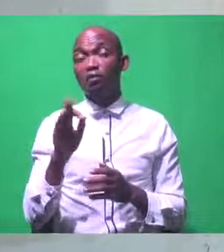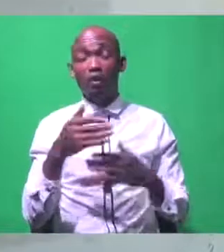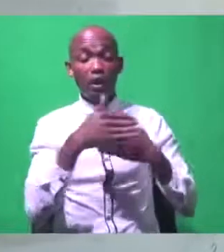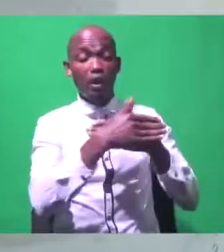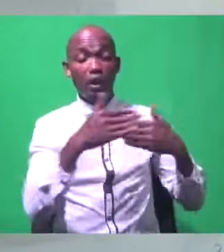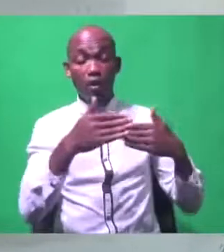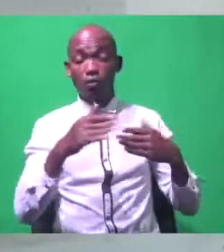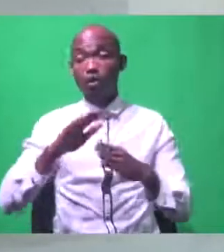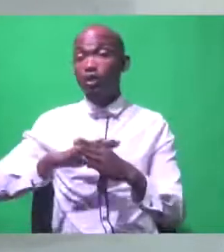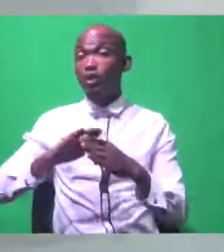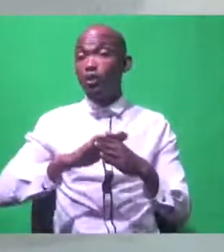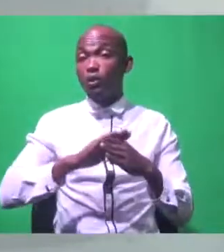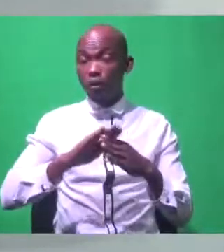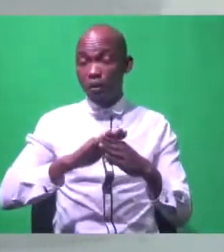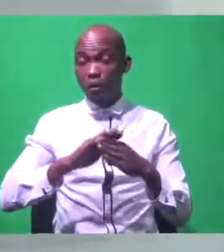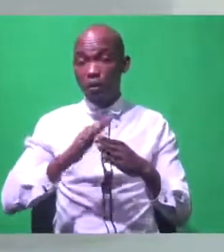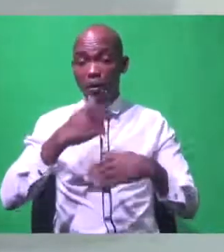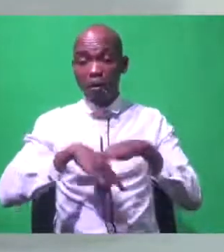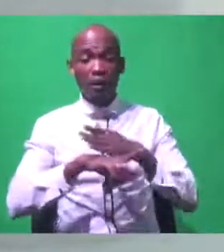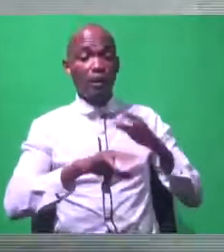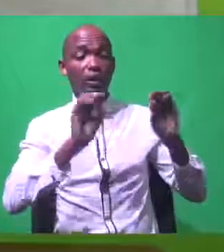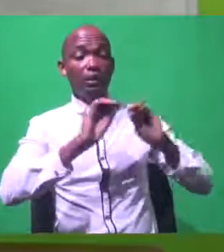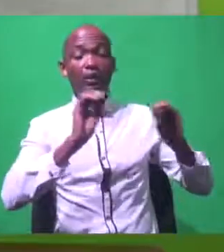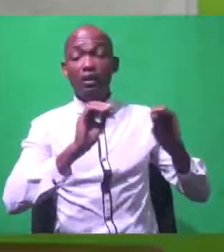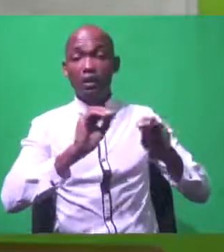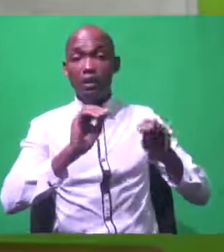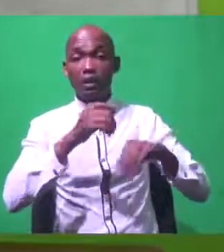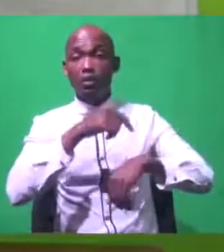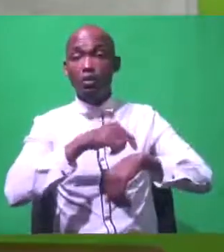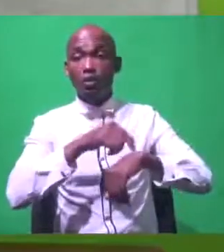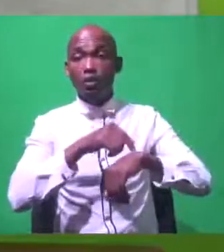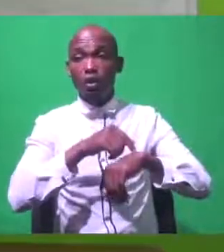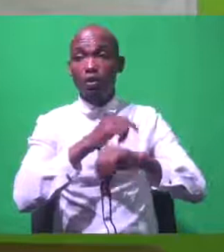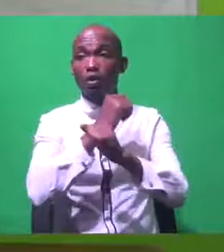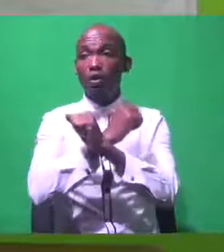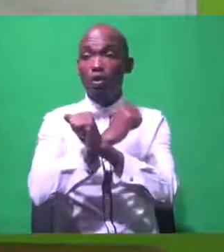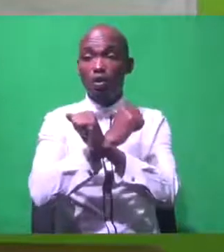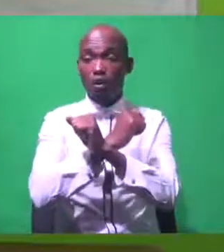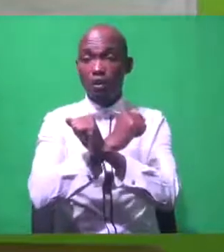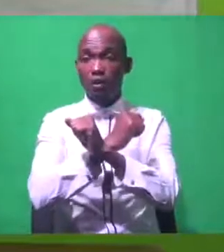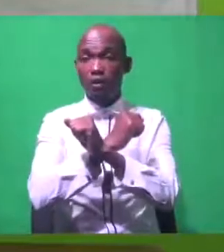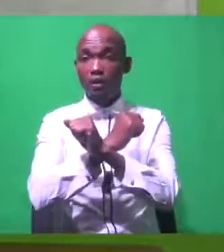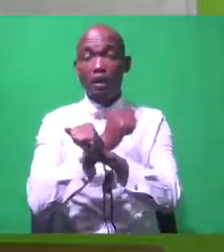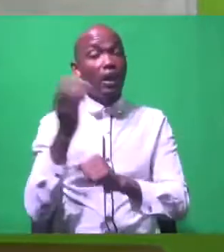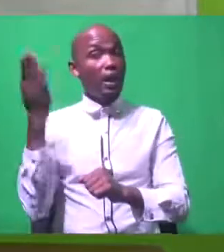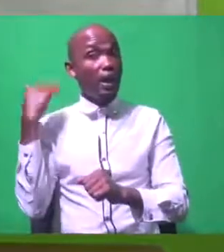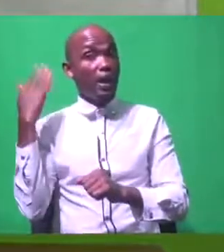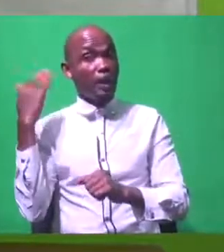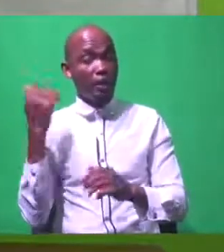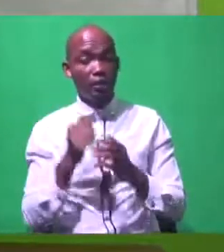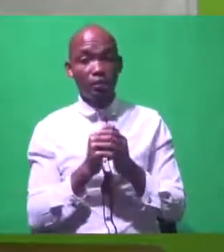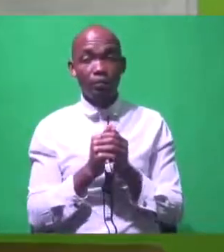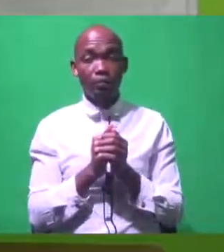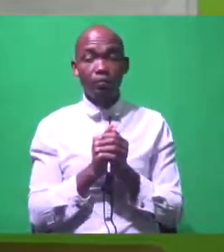used in teaching during colonial era. So one of the characteristics of